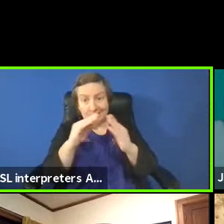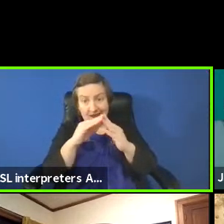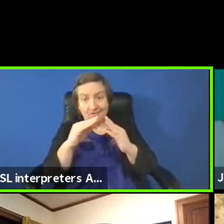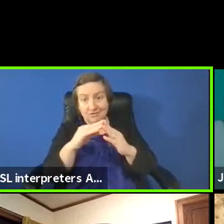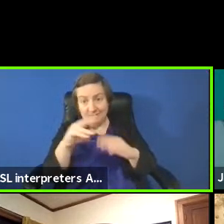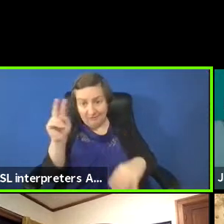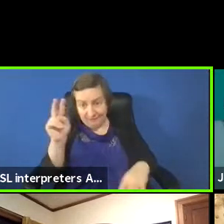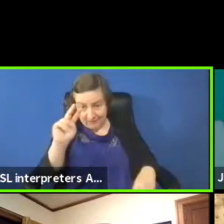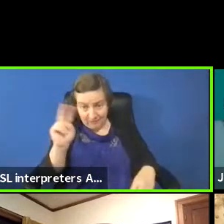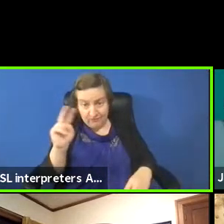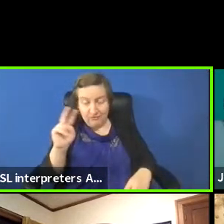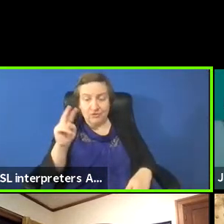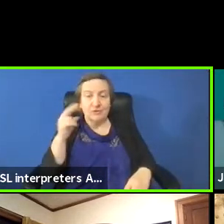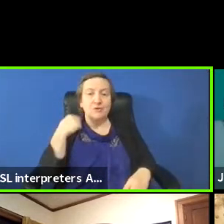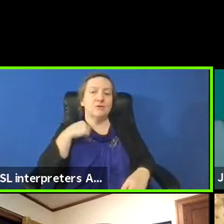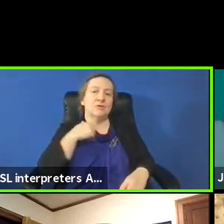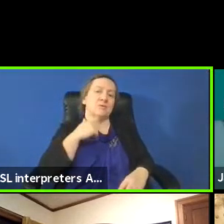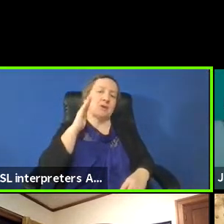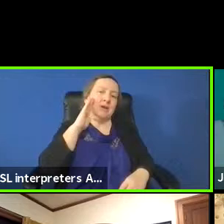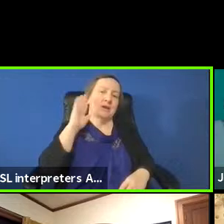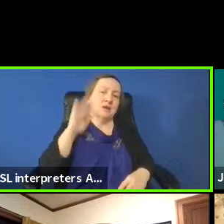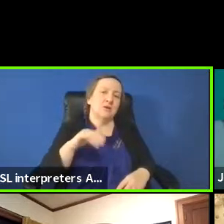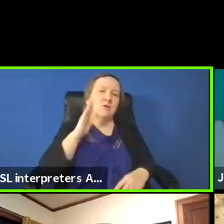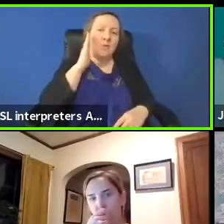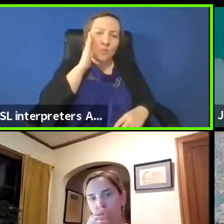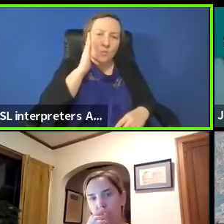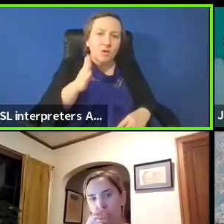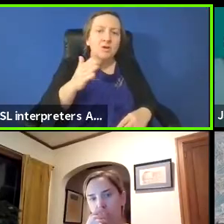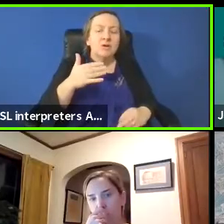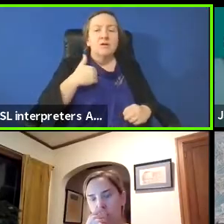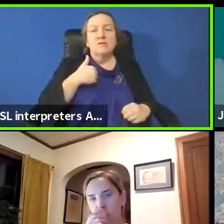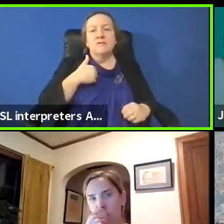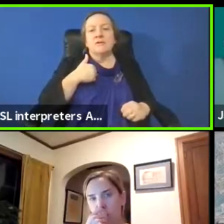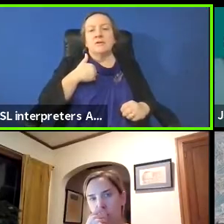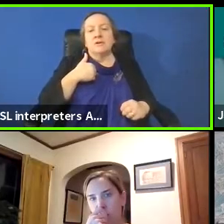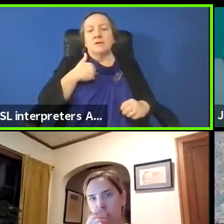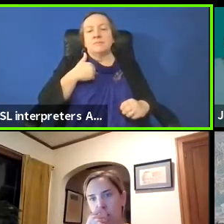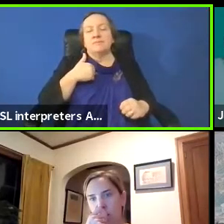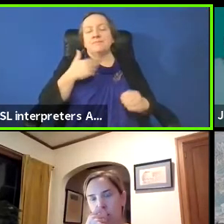downtown Vancouver, we know that there will be a